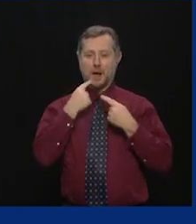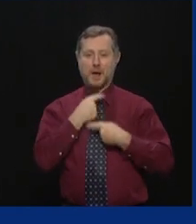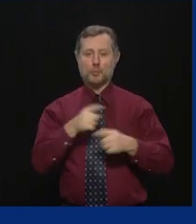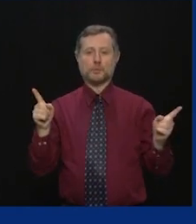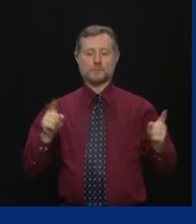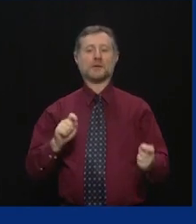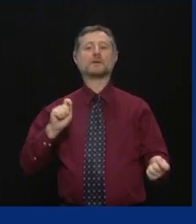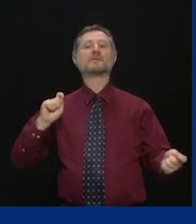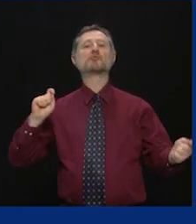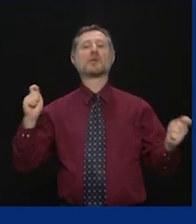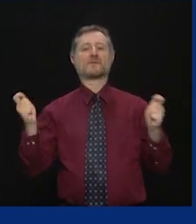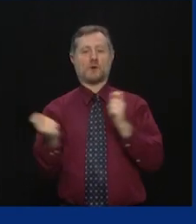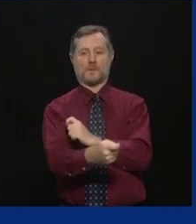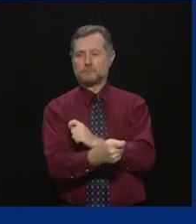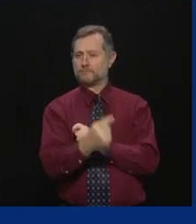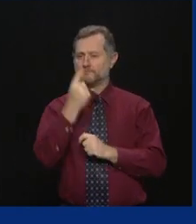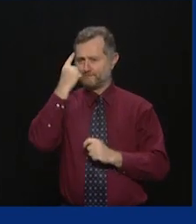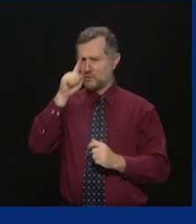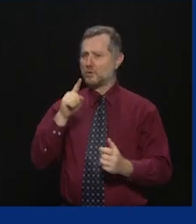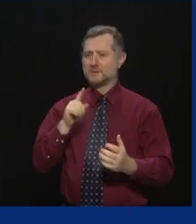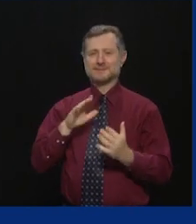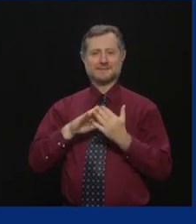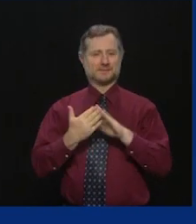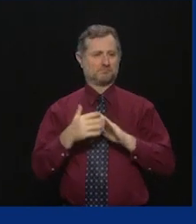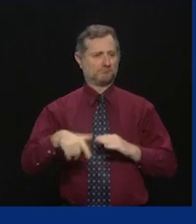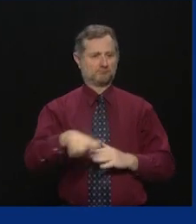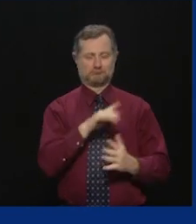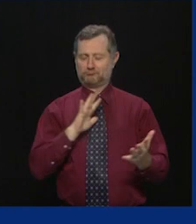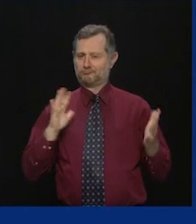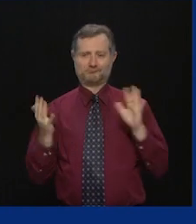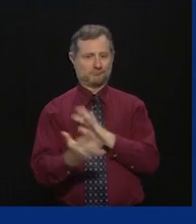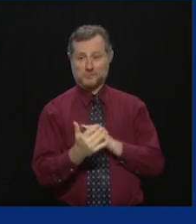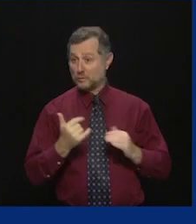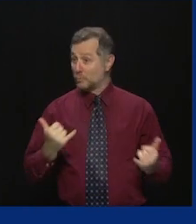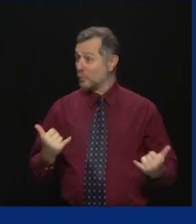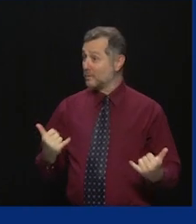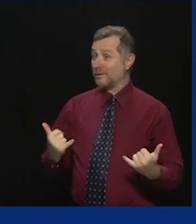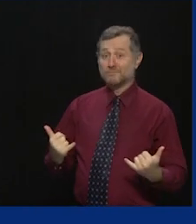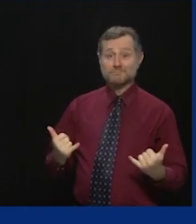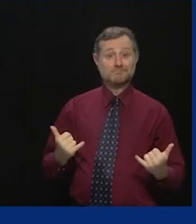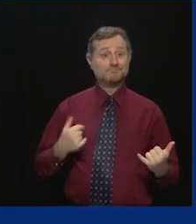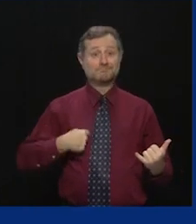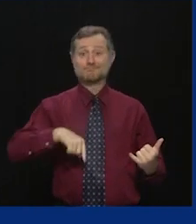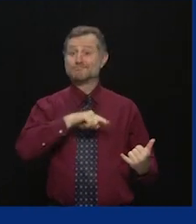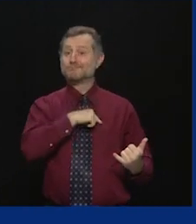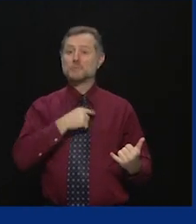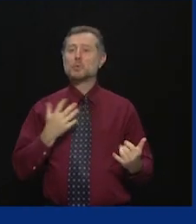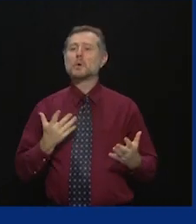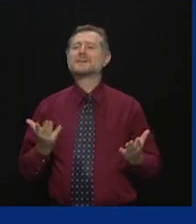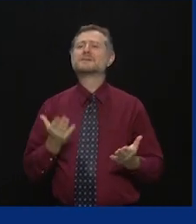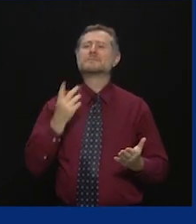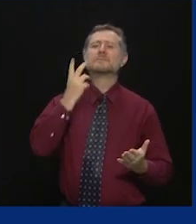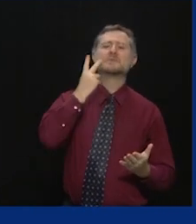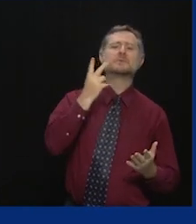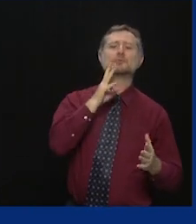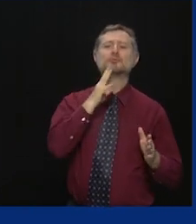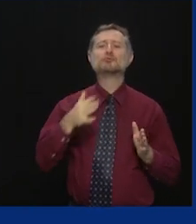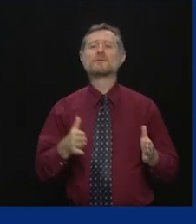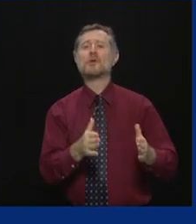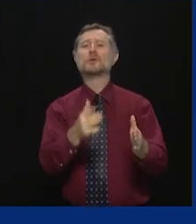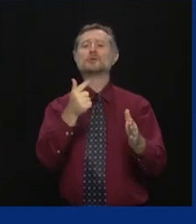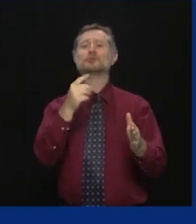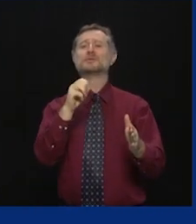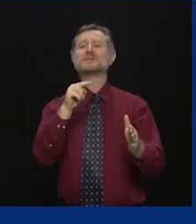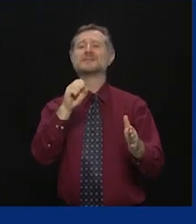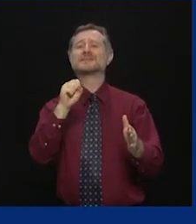our city. We stand here on the banks of the Genesee River, the foundation of which our city was founded. We